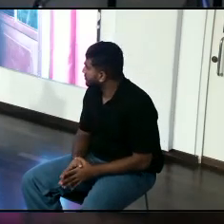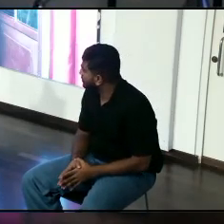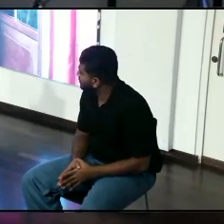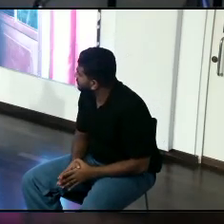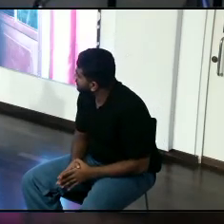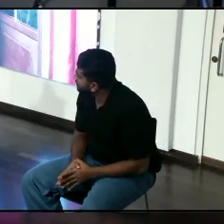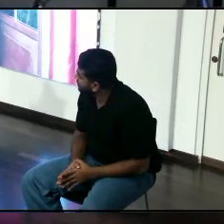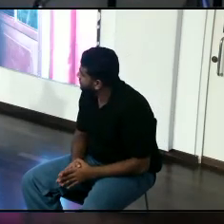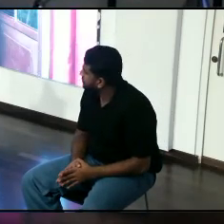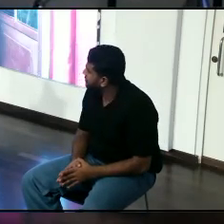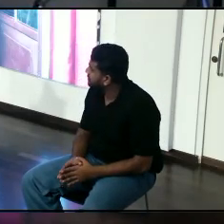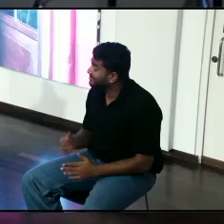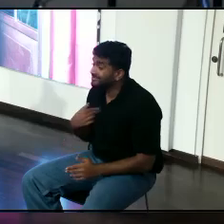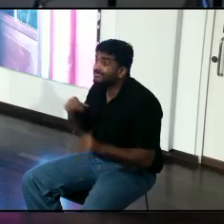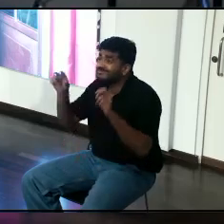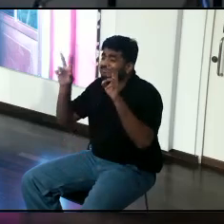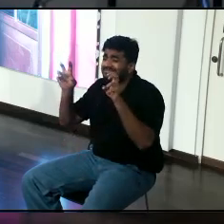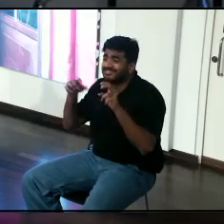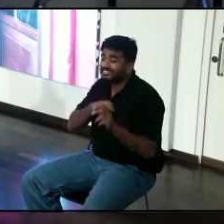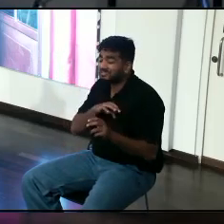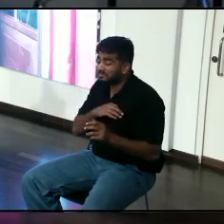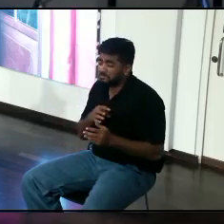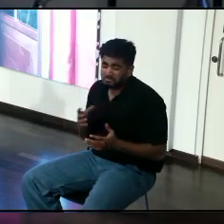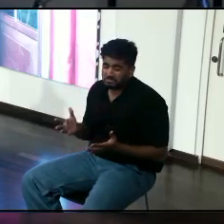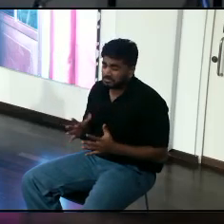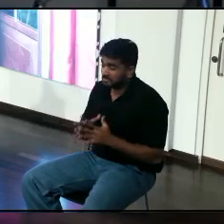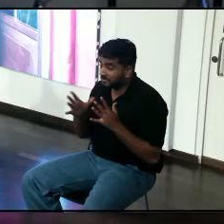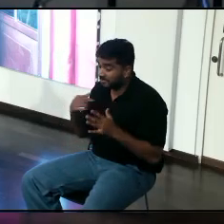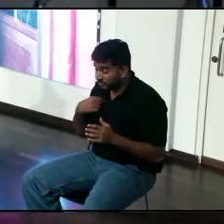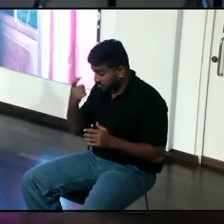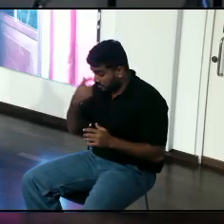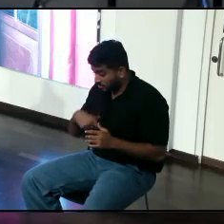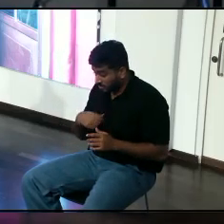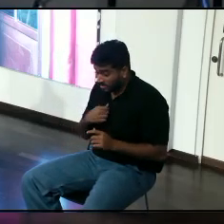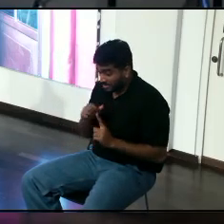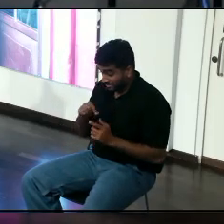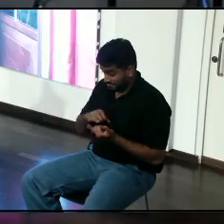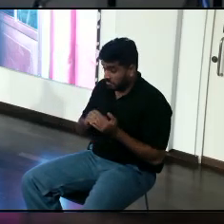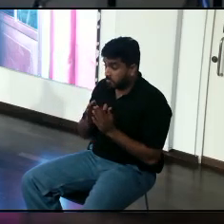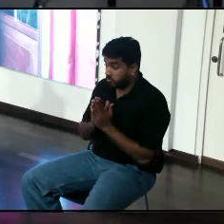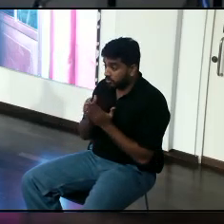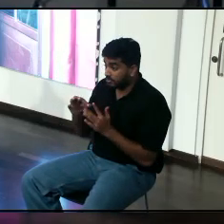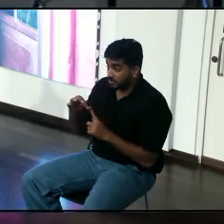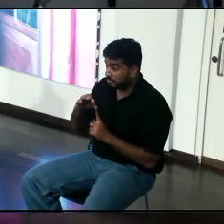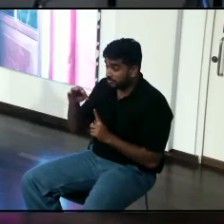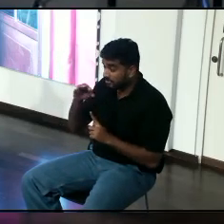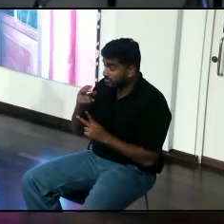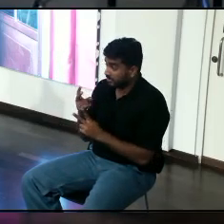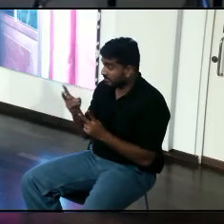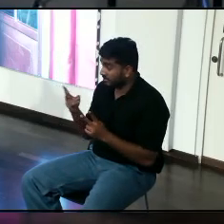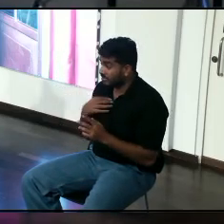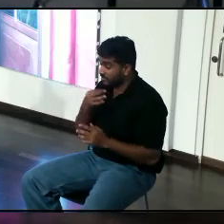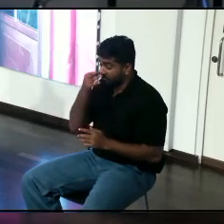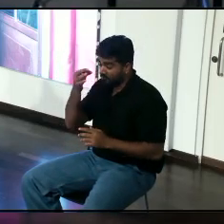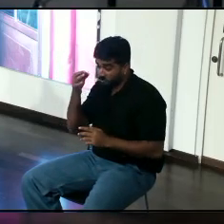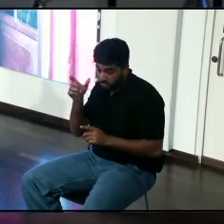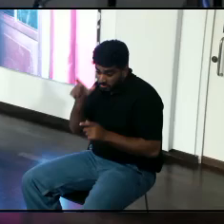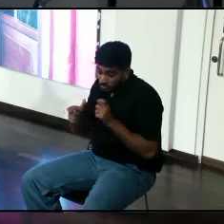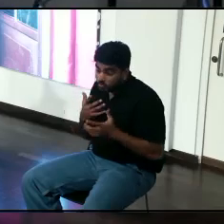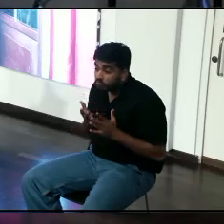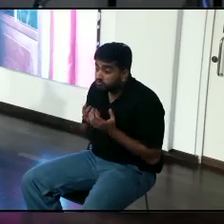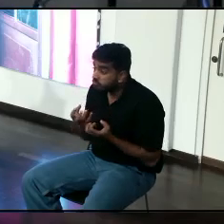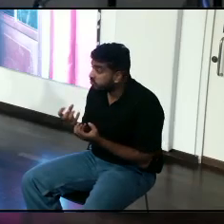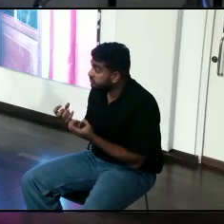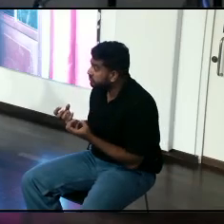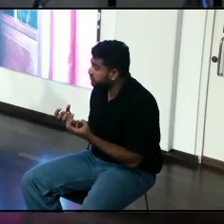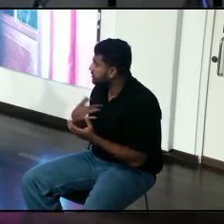I like this quote because it really sums up the character and spirit of the book, The Memory Keepers and Future Seekers, portraits